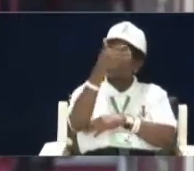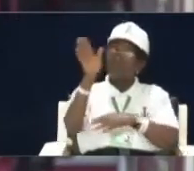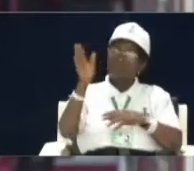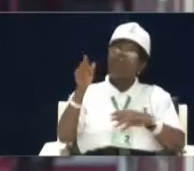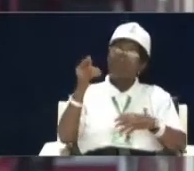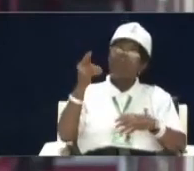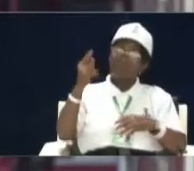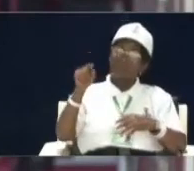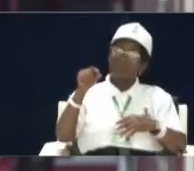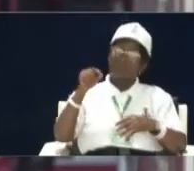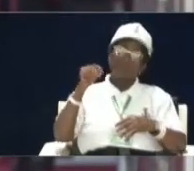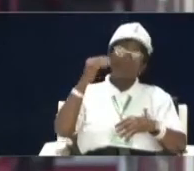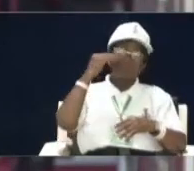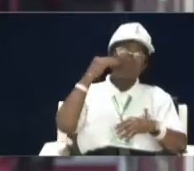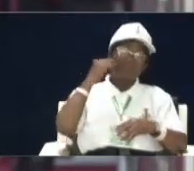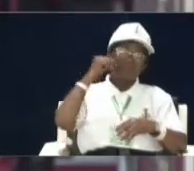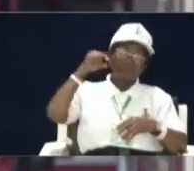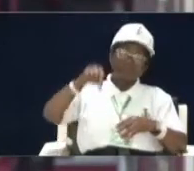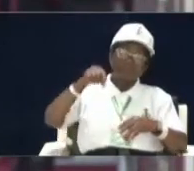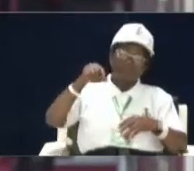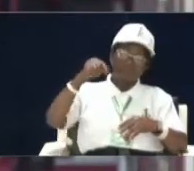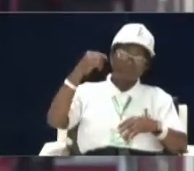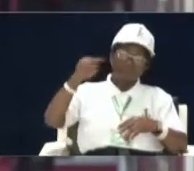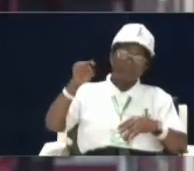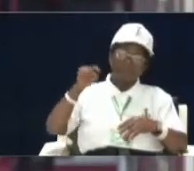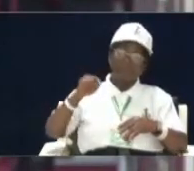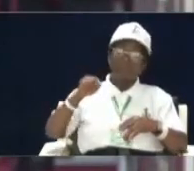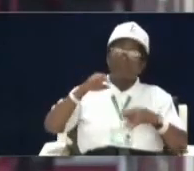the headquarters of highway robbers,